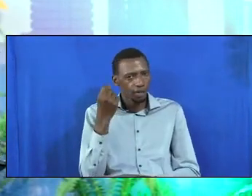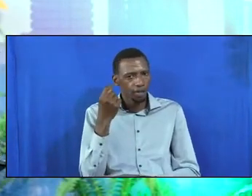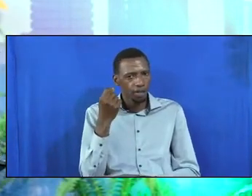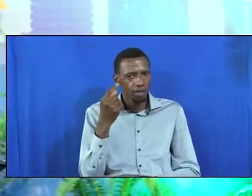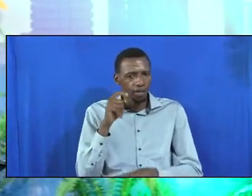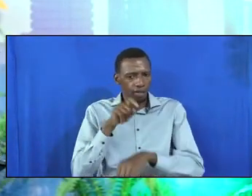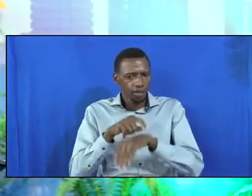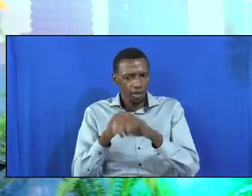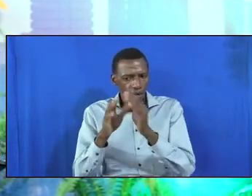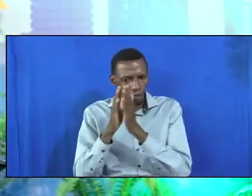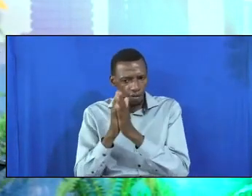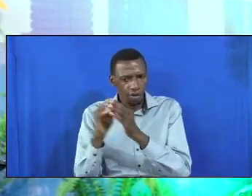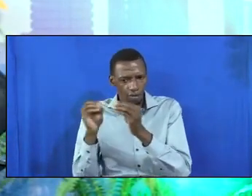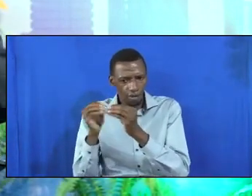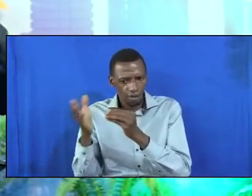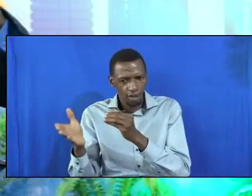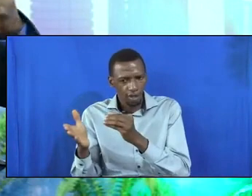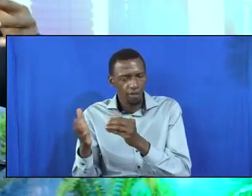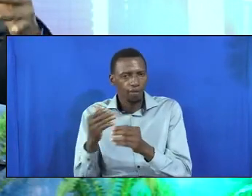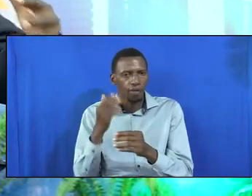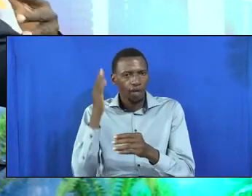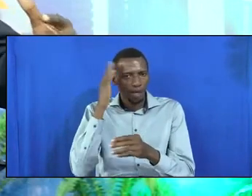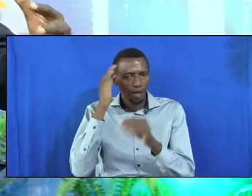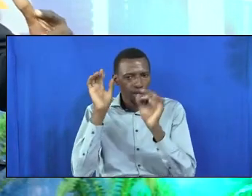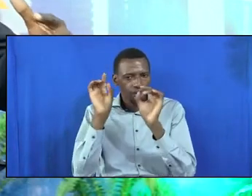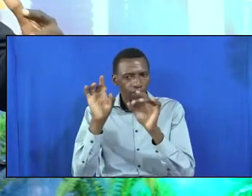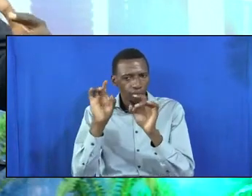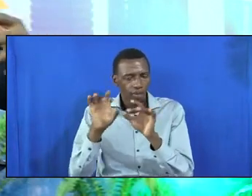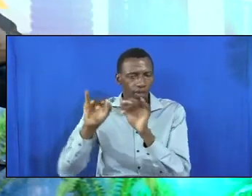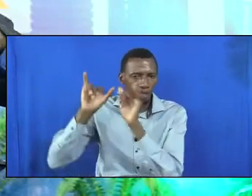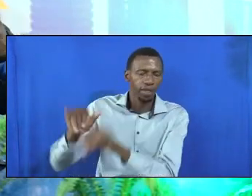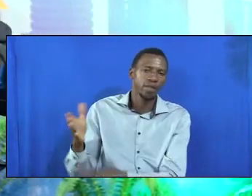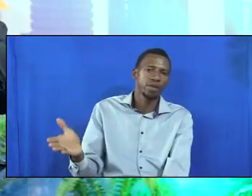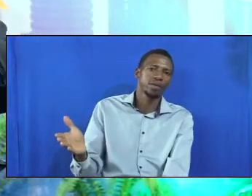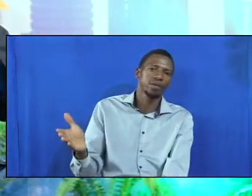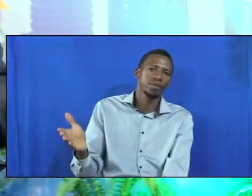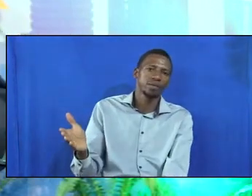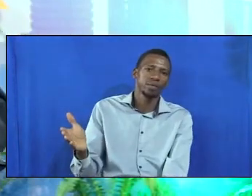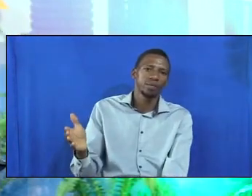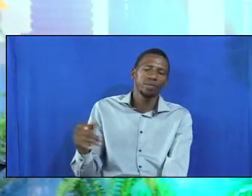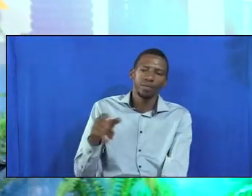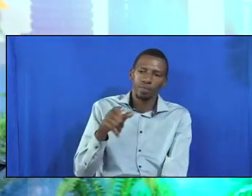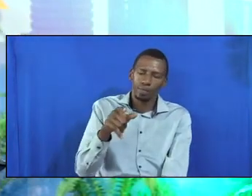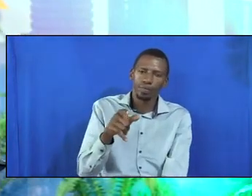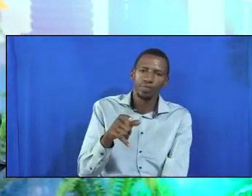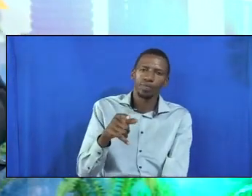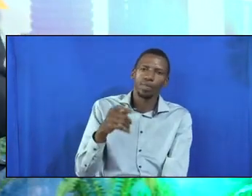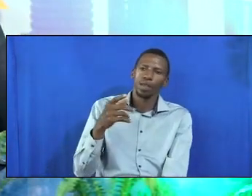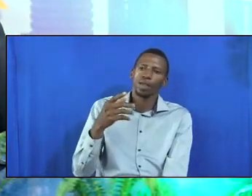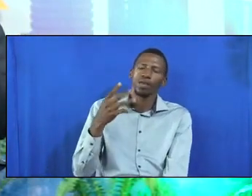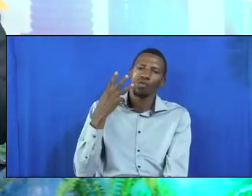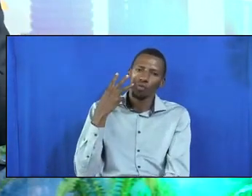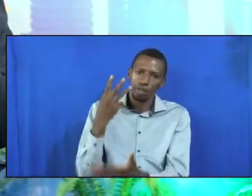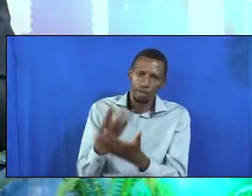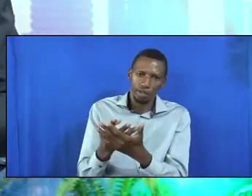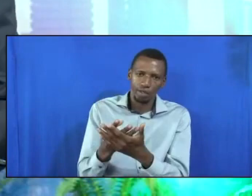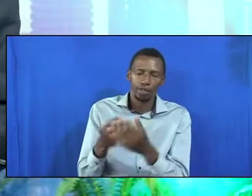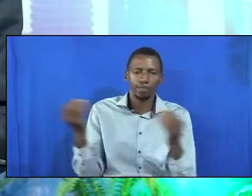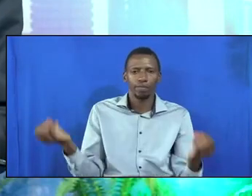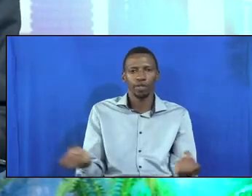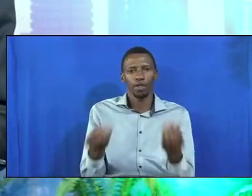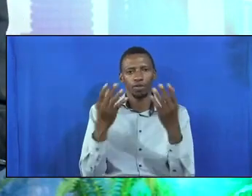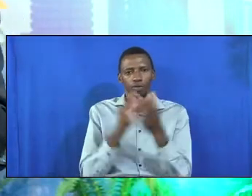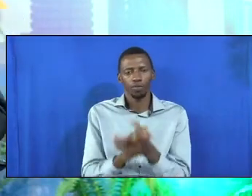the prayer meeting. She was forced to acknowledge that a miracle had taken effect. So on the Sunday